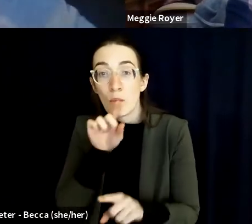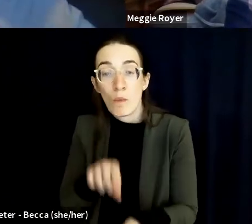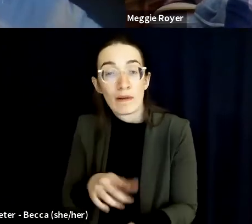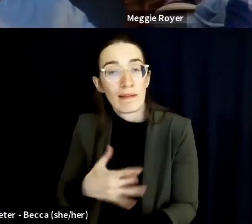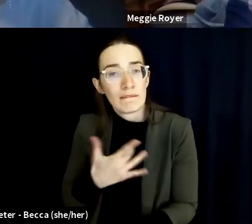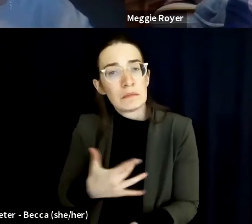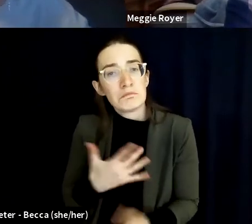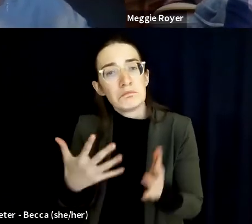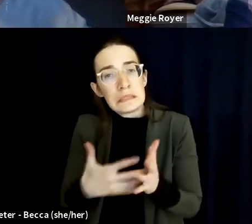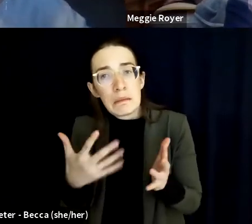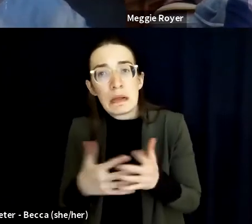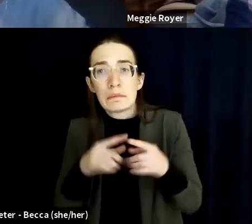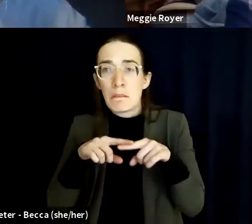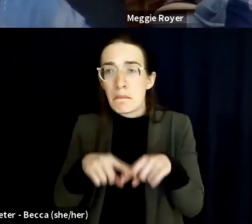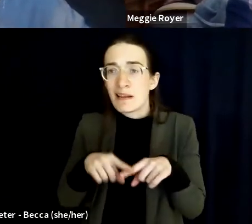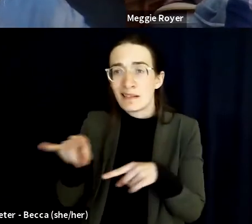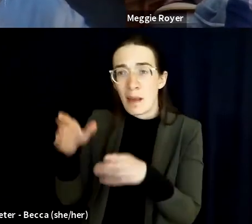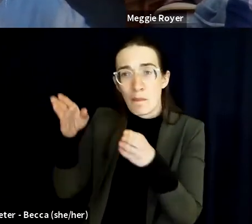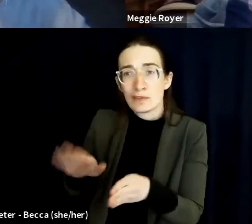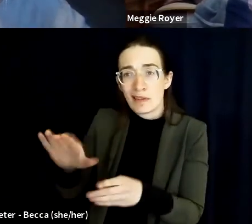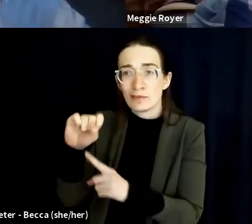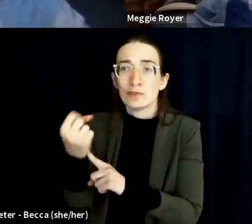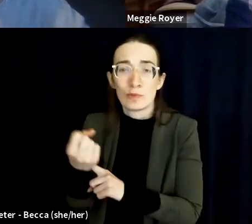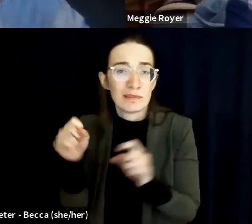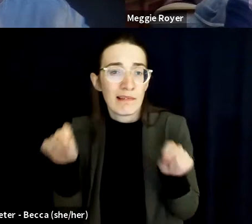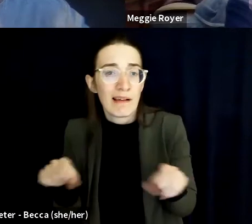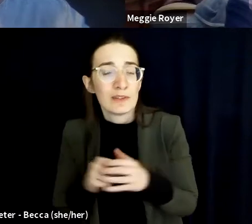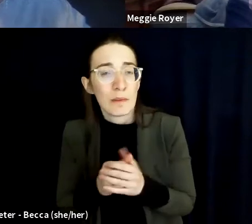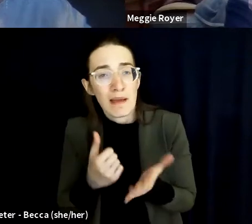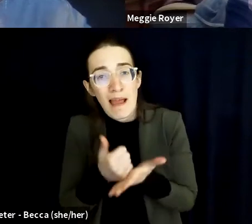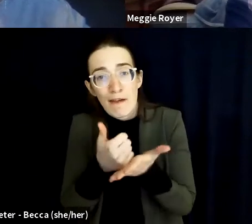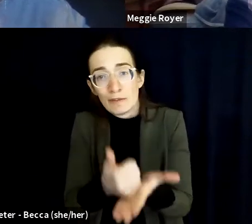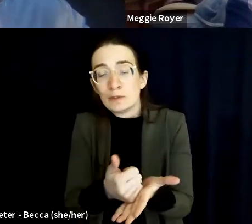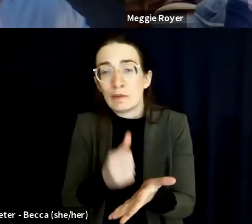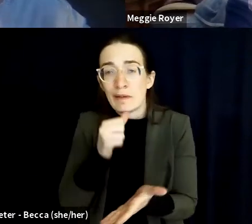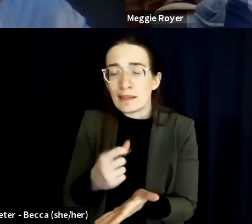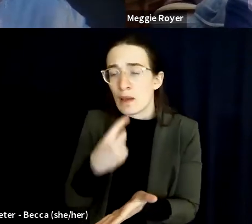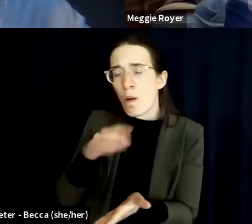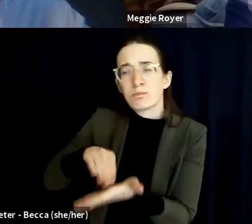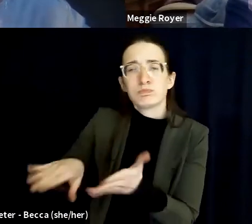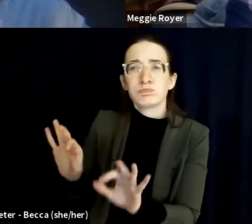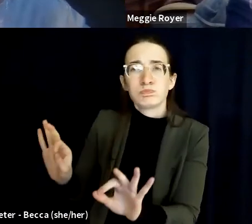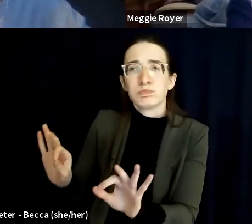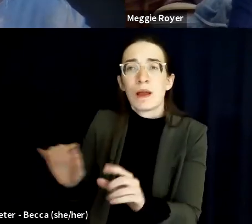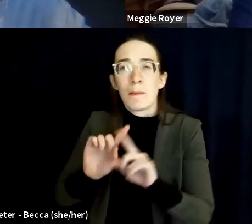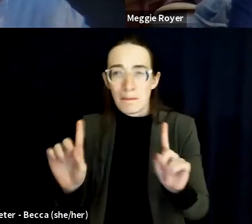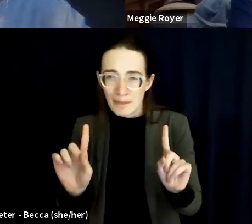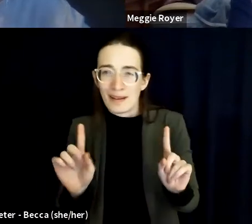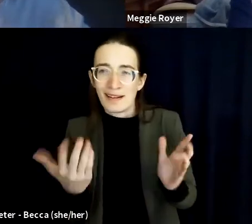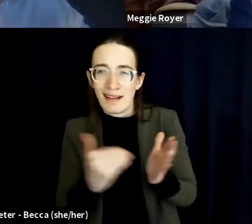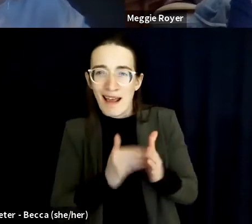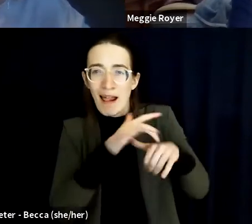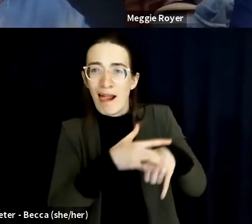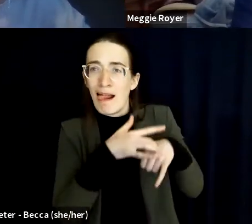like sometimes it depends on the person and the situation. It can be helpful to not deny that things have happened, but also not the best to dwell